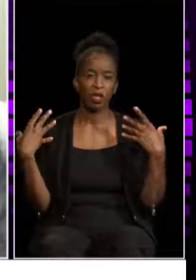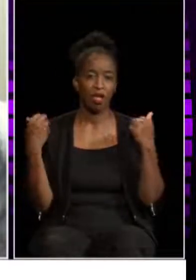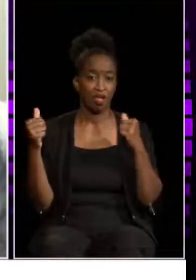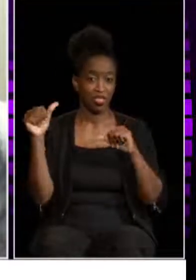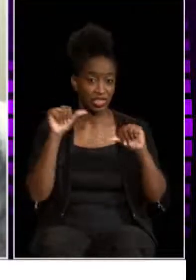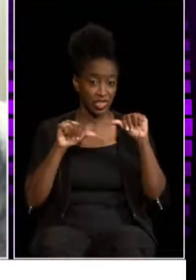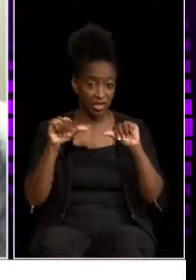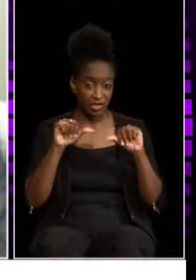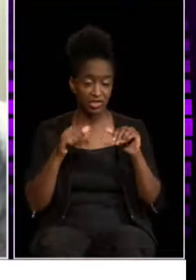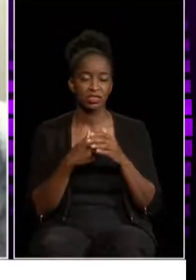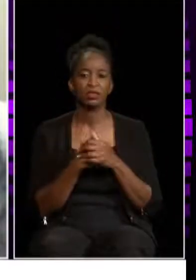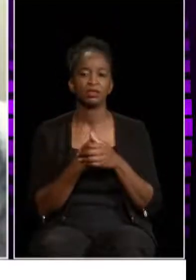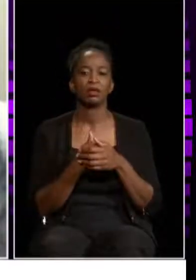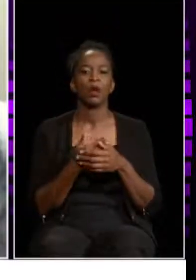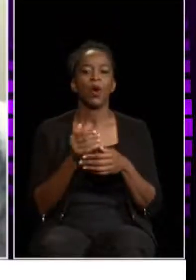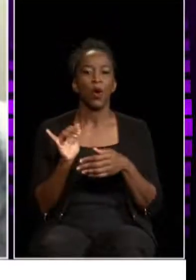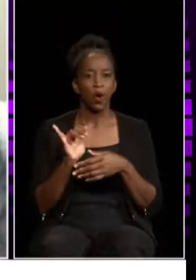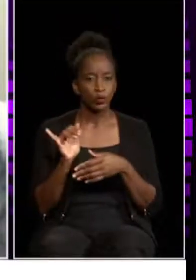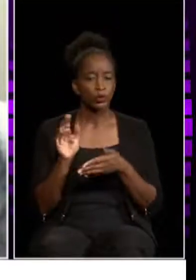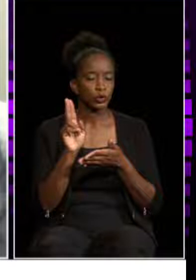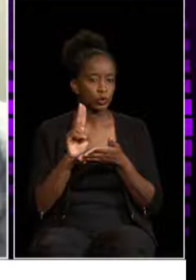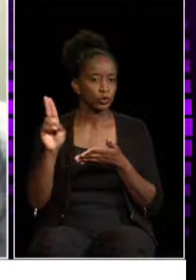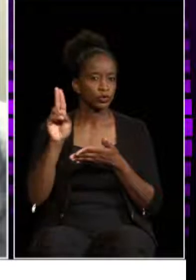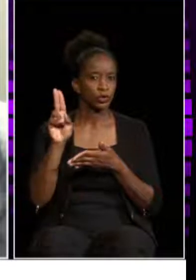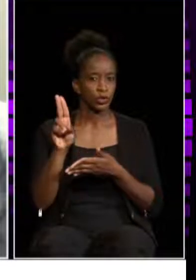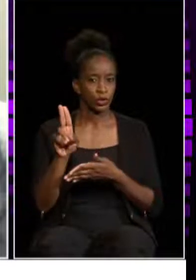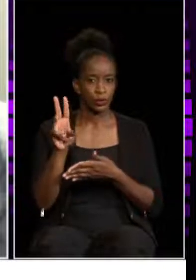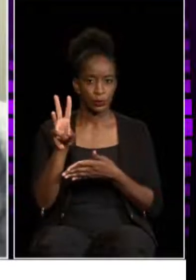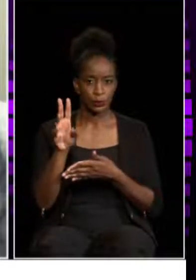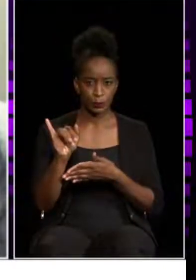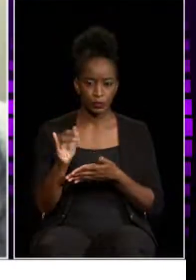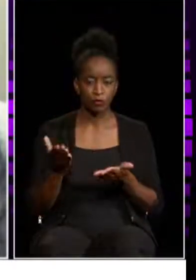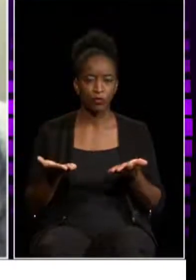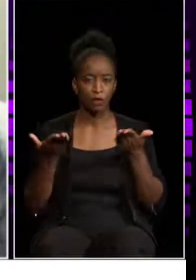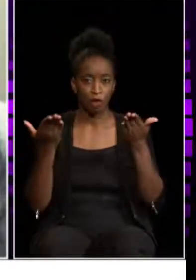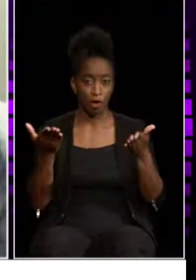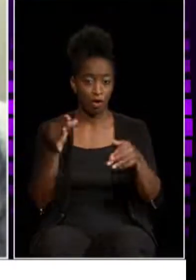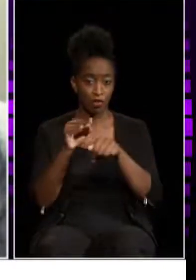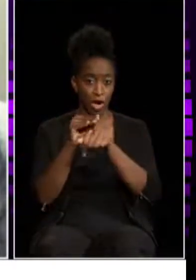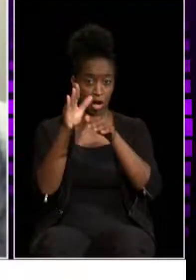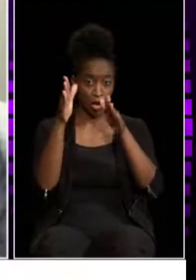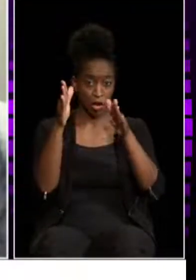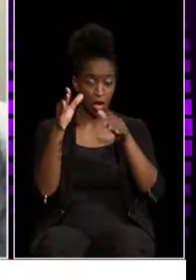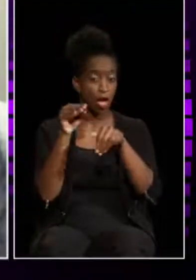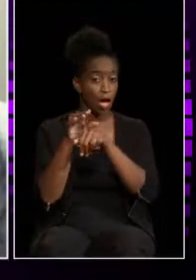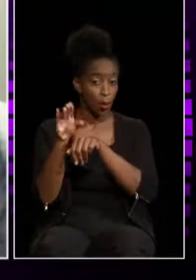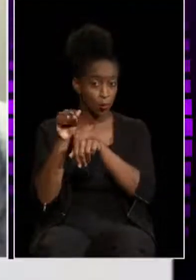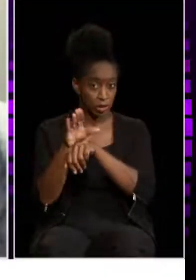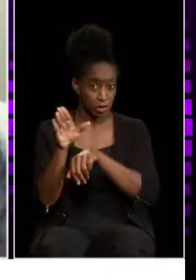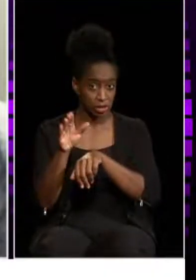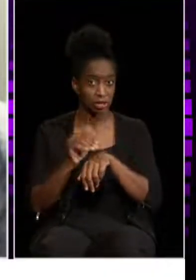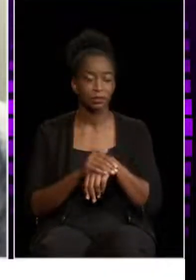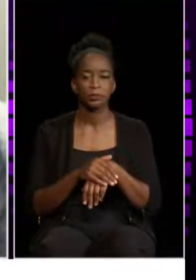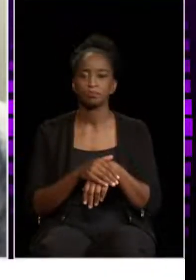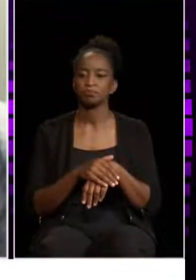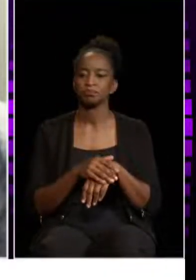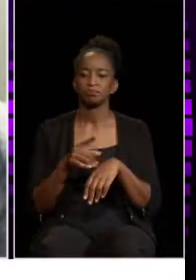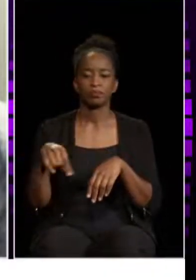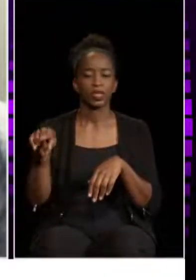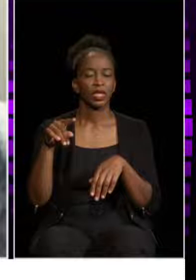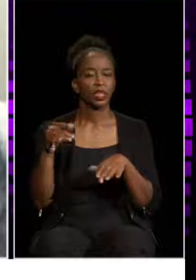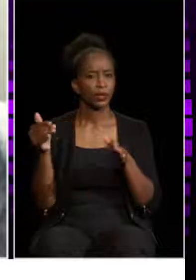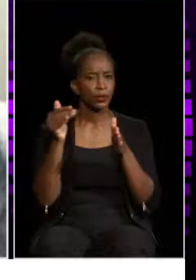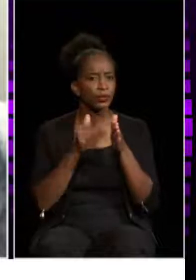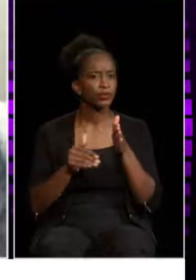well, and they do promote it in the sense that they always send emails, just reminders